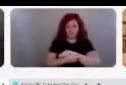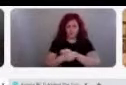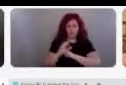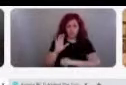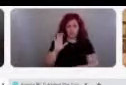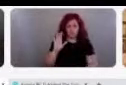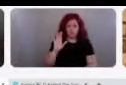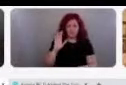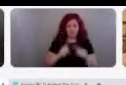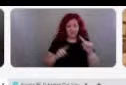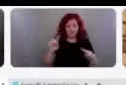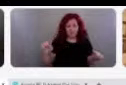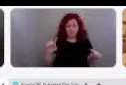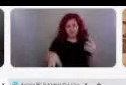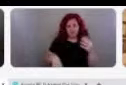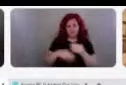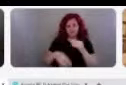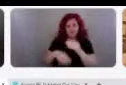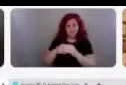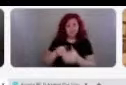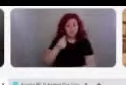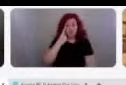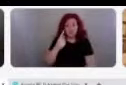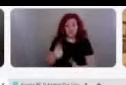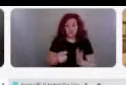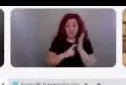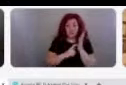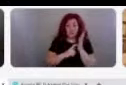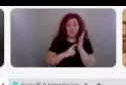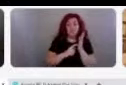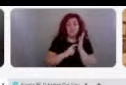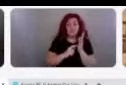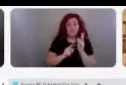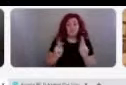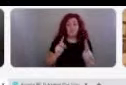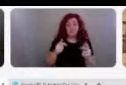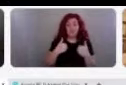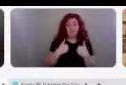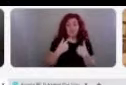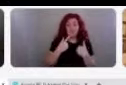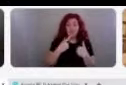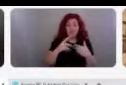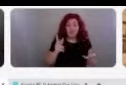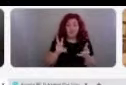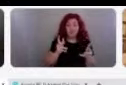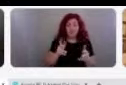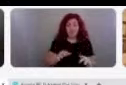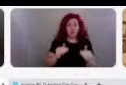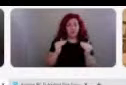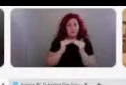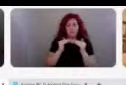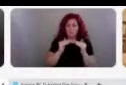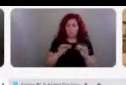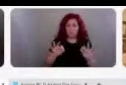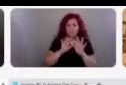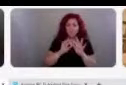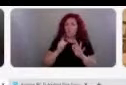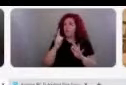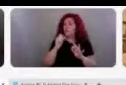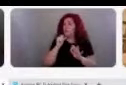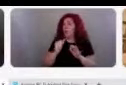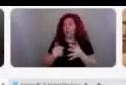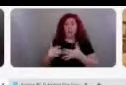as i understand these criteria each one of them and others have said that in the chat i've seen of equal importance one is not more important than the